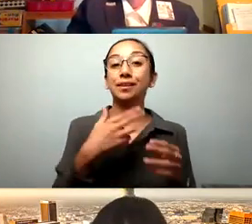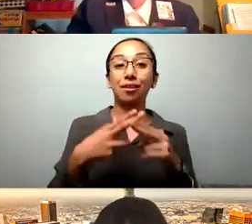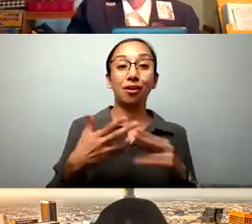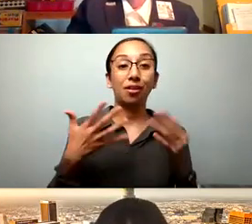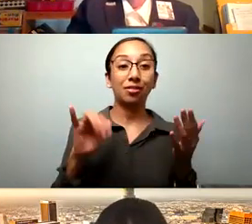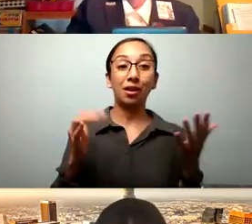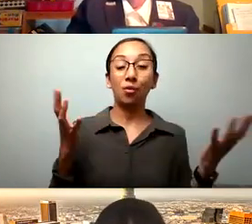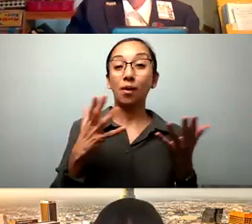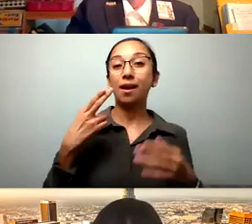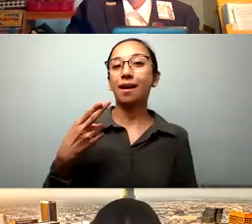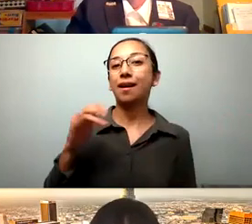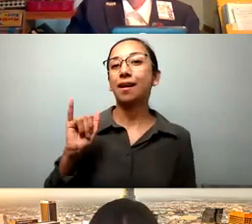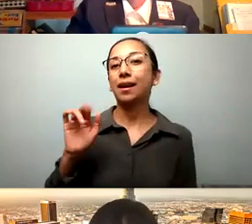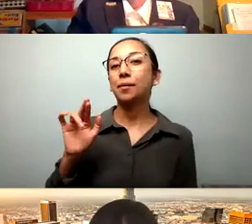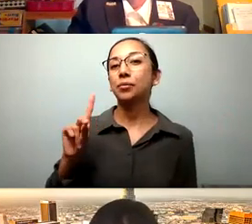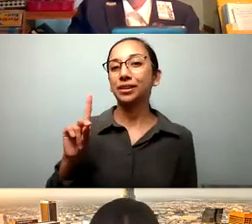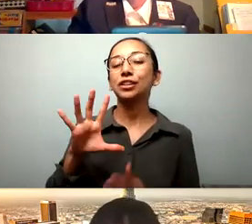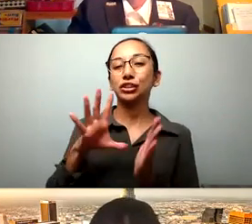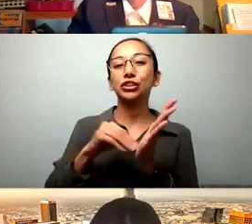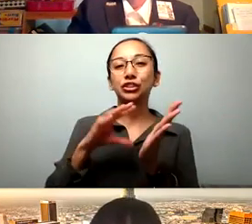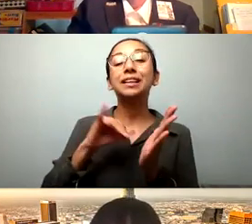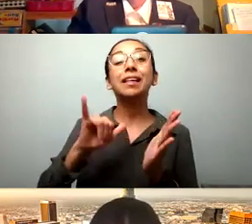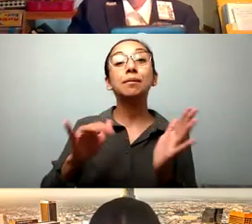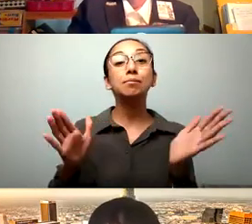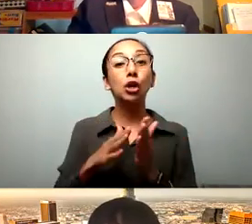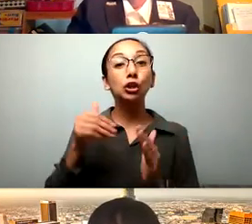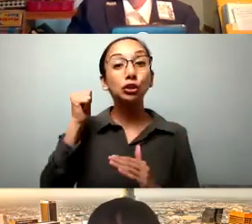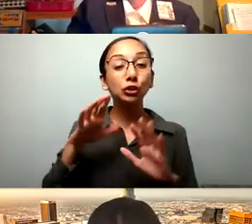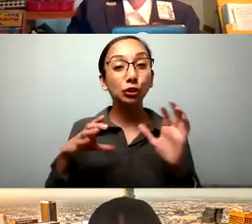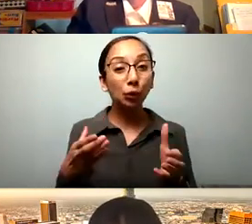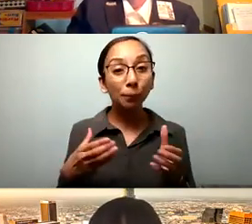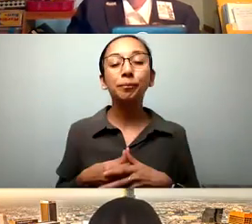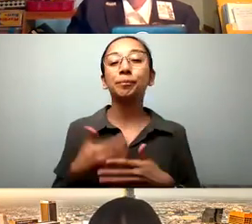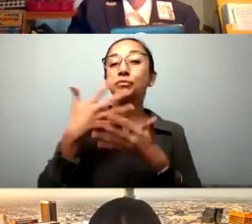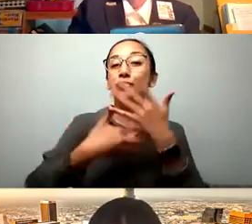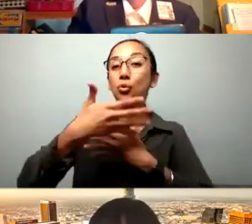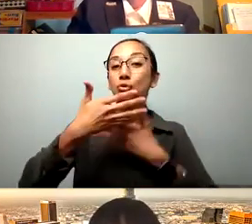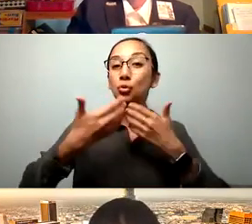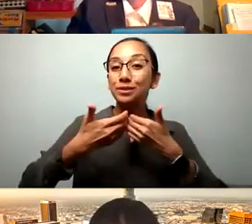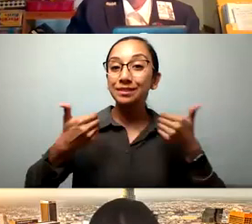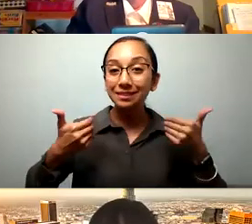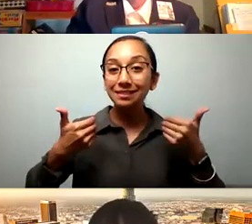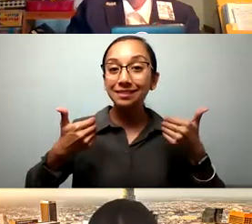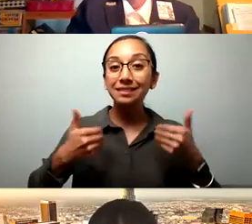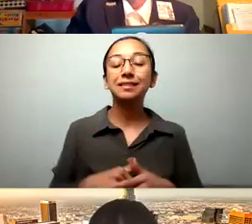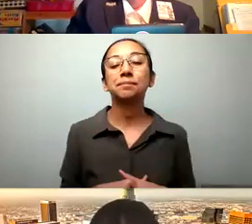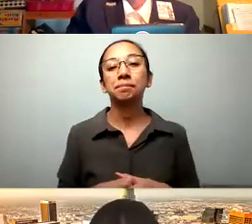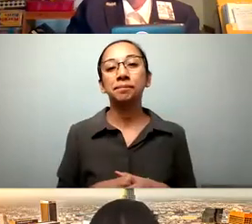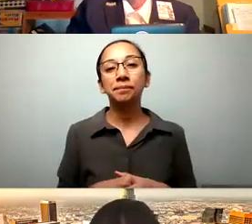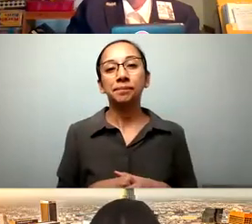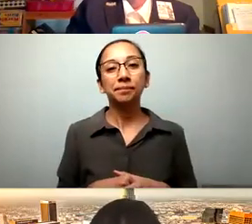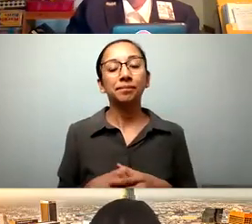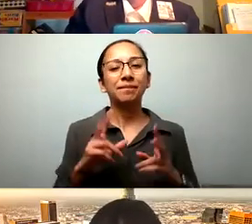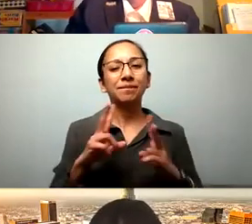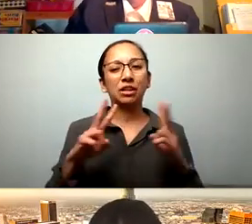learning. And that is in a smaller group, socially distant, in a very